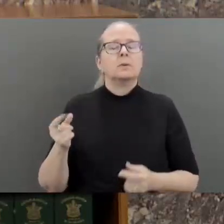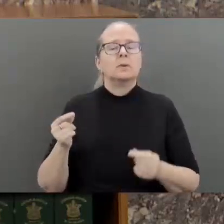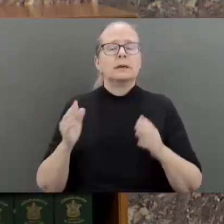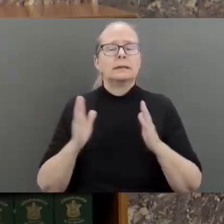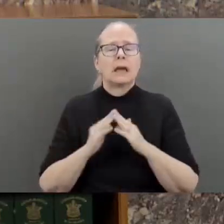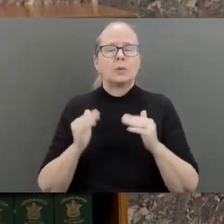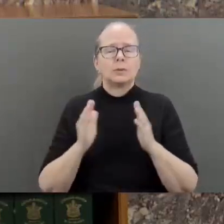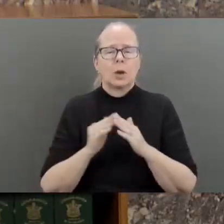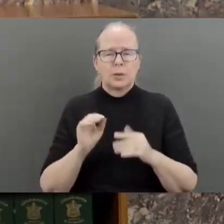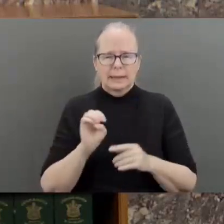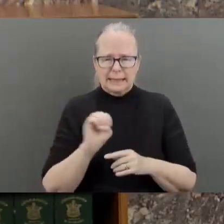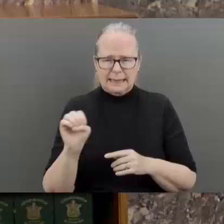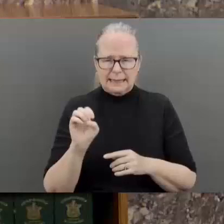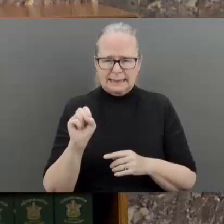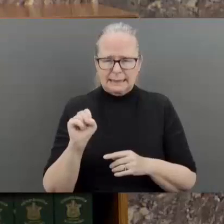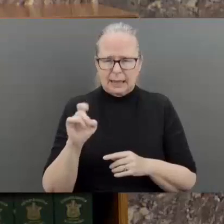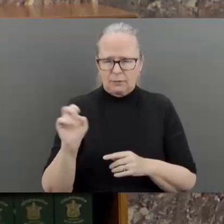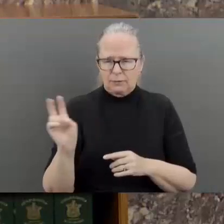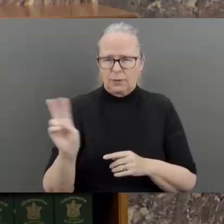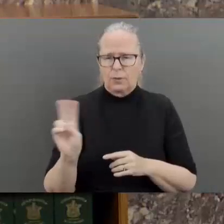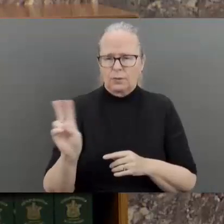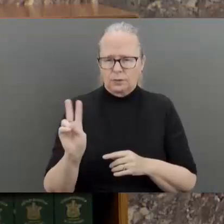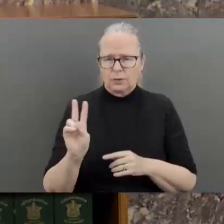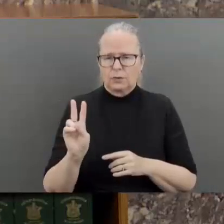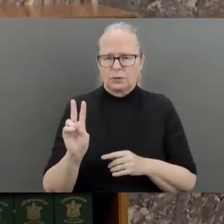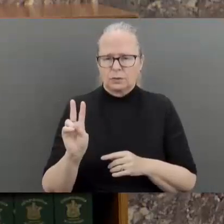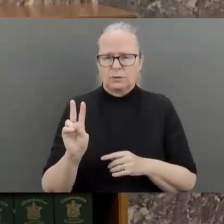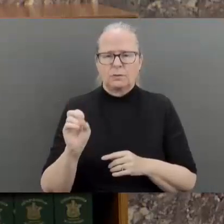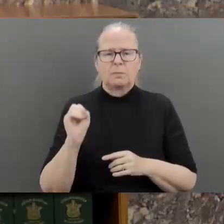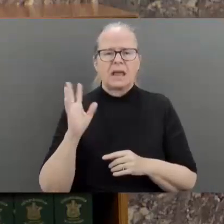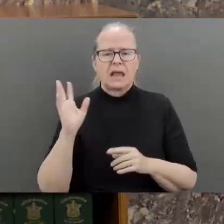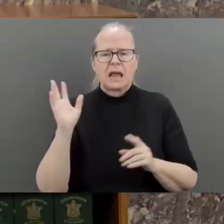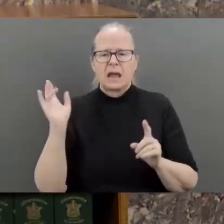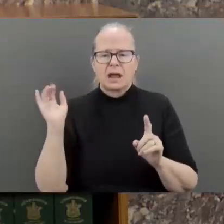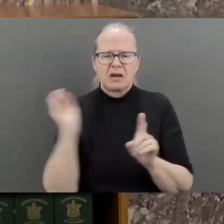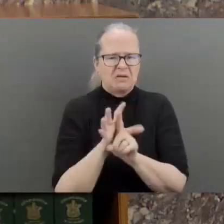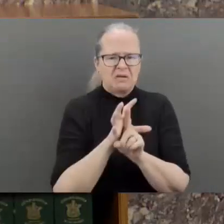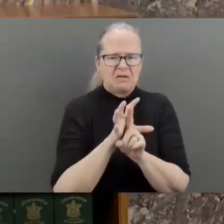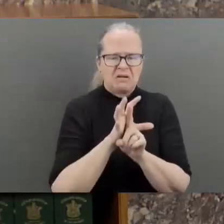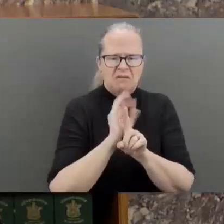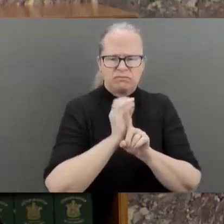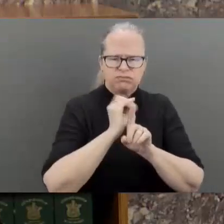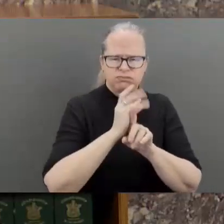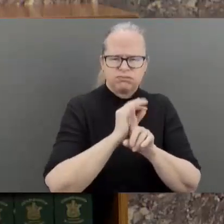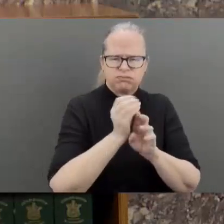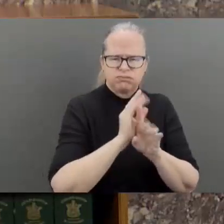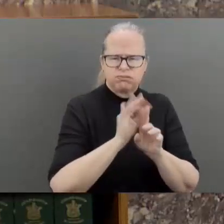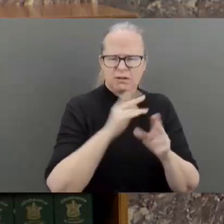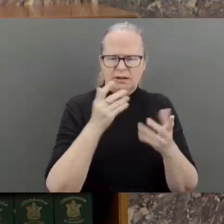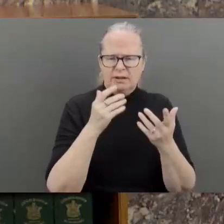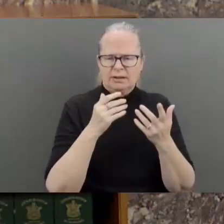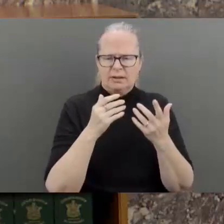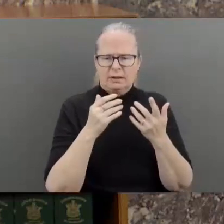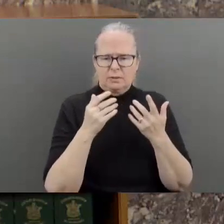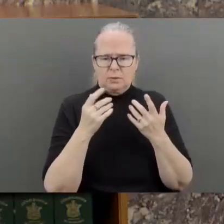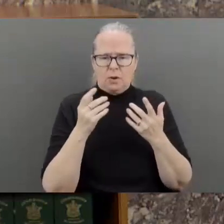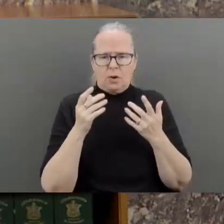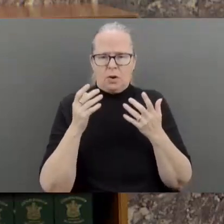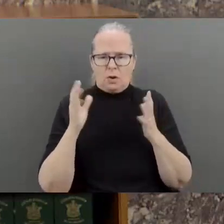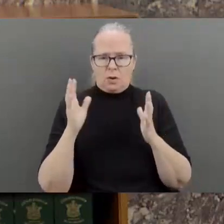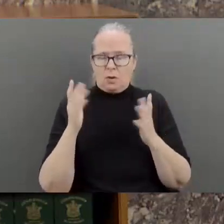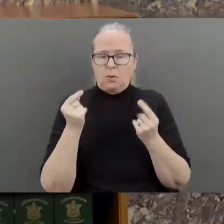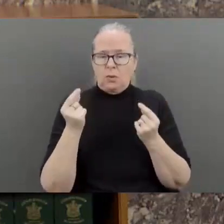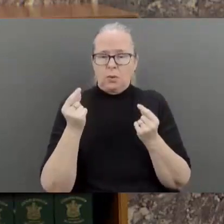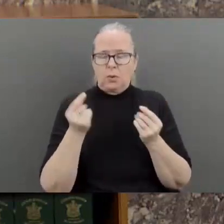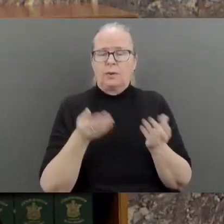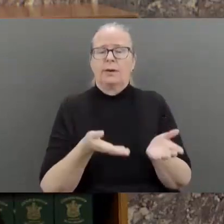hospital. What was the issue? He simply wanted to use a washroom. Went into Carnegie Centre and